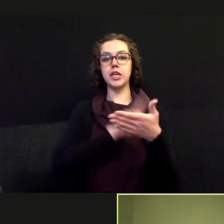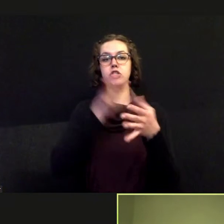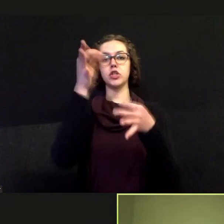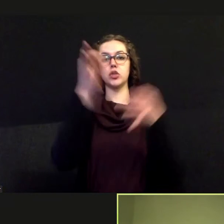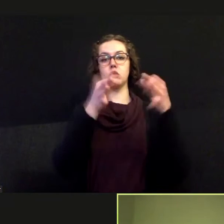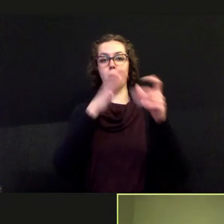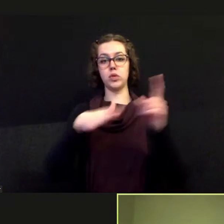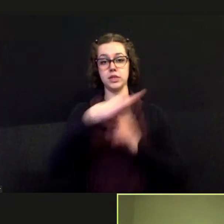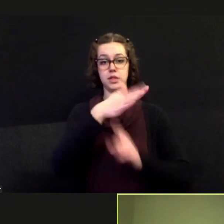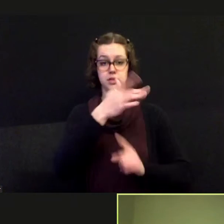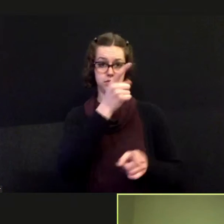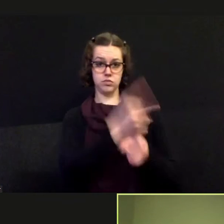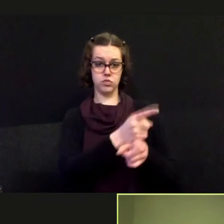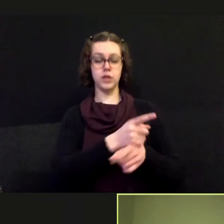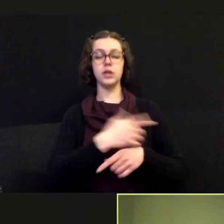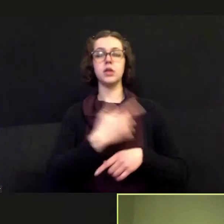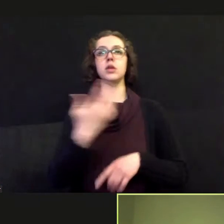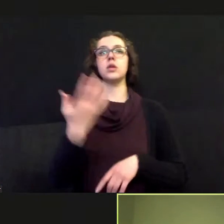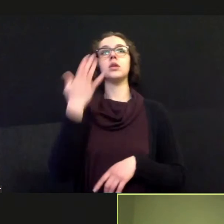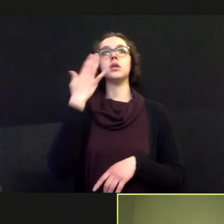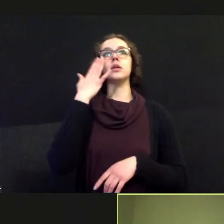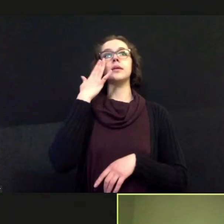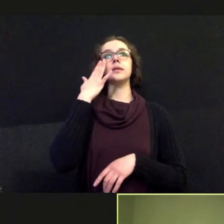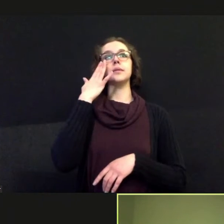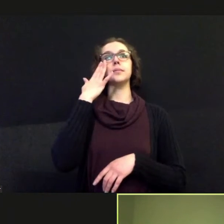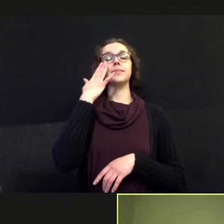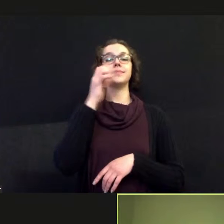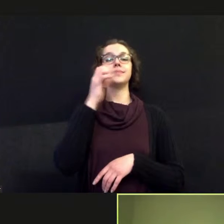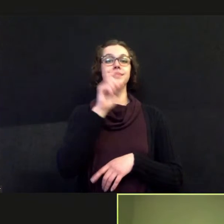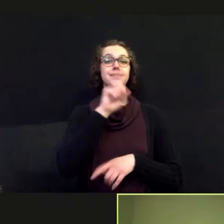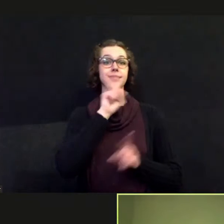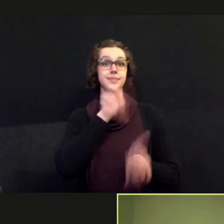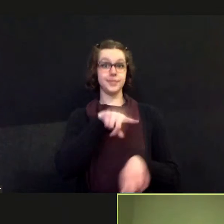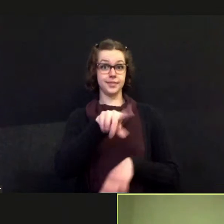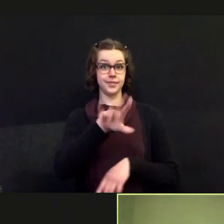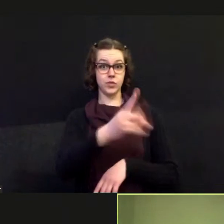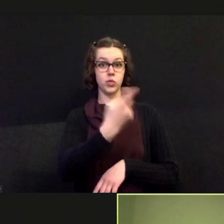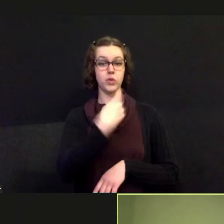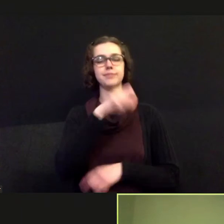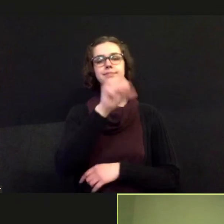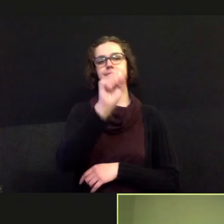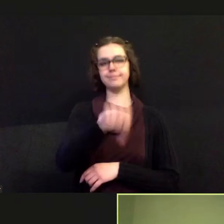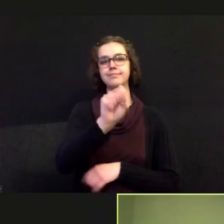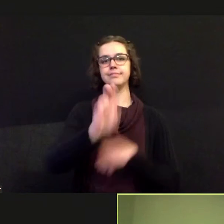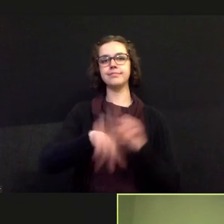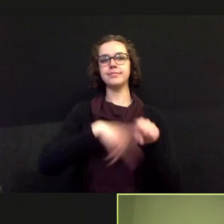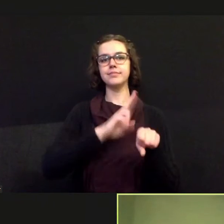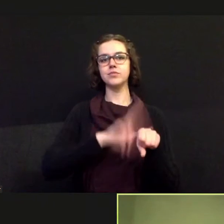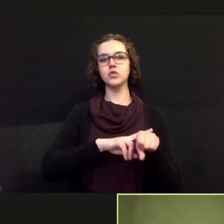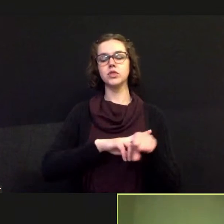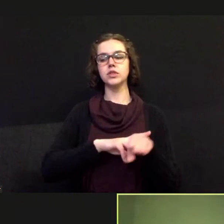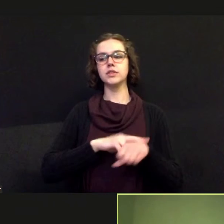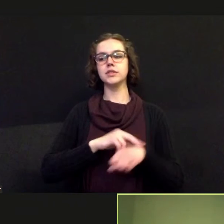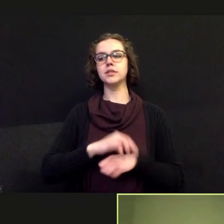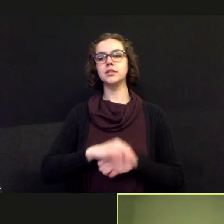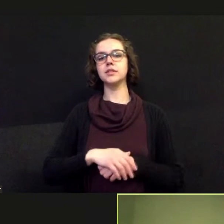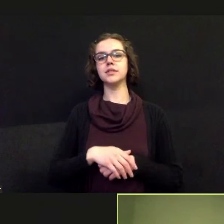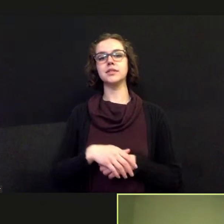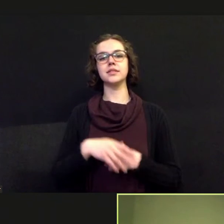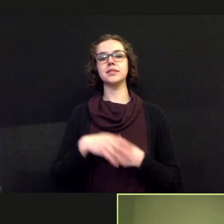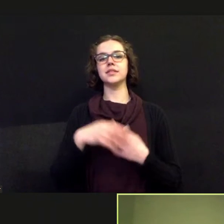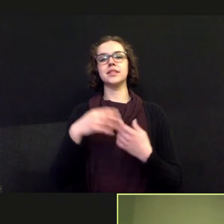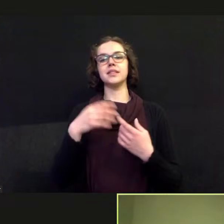right? So yes, of course. So because of the briefness